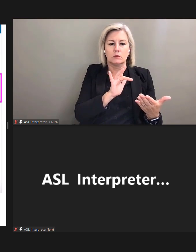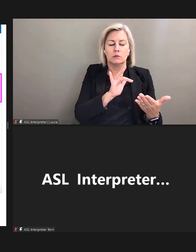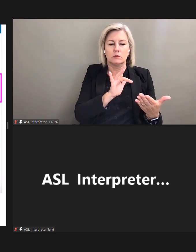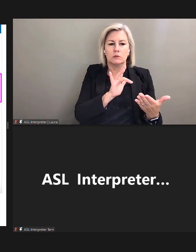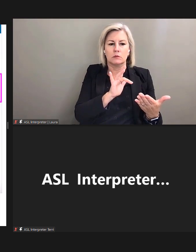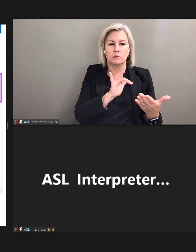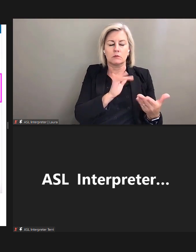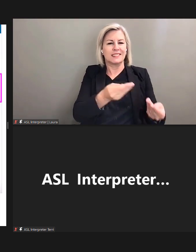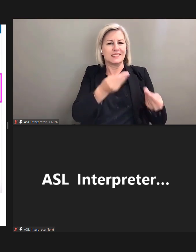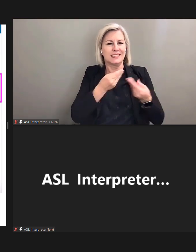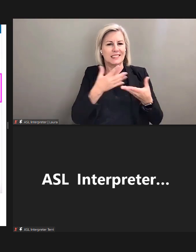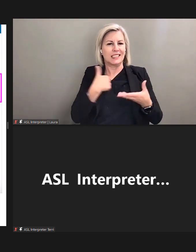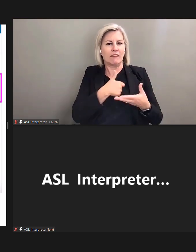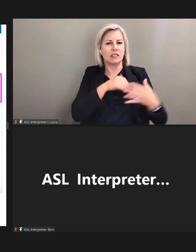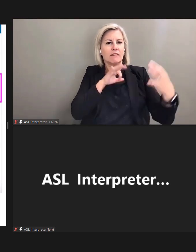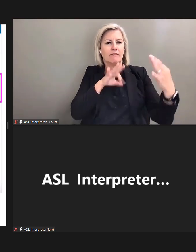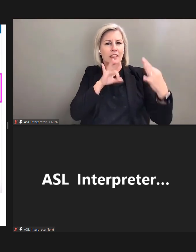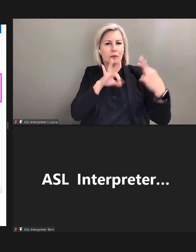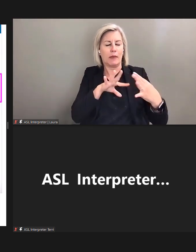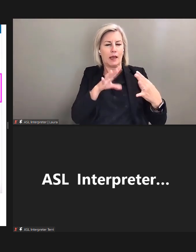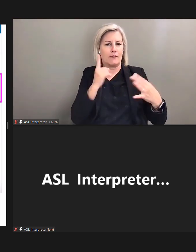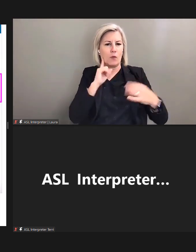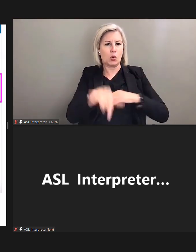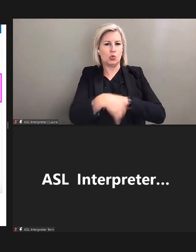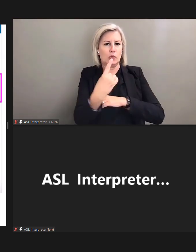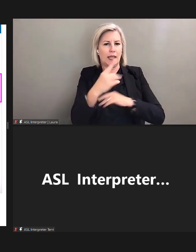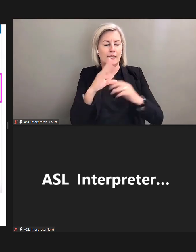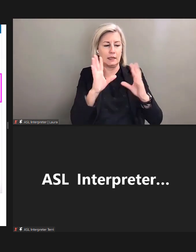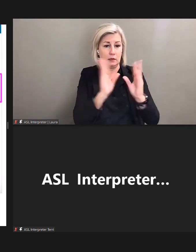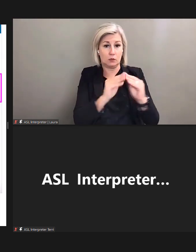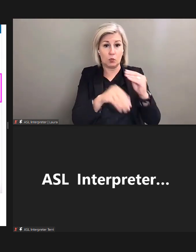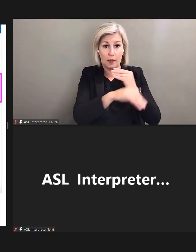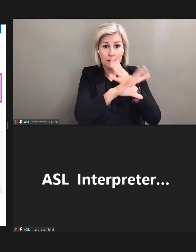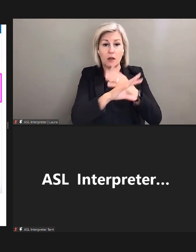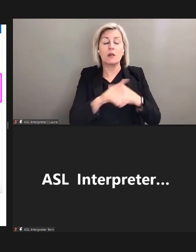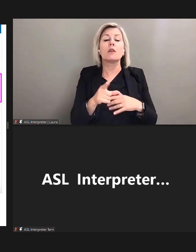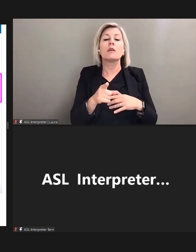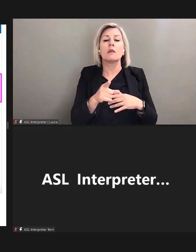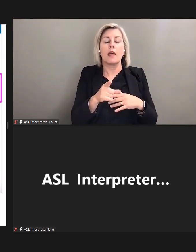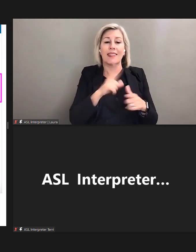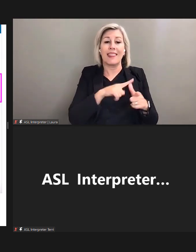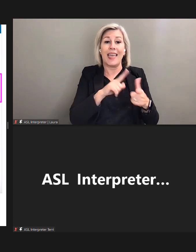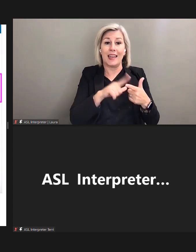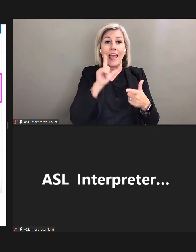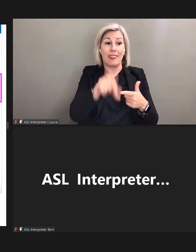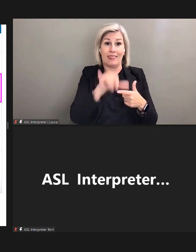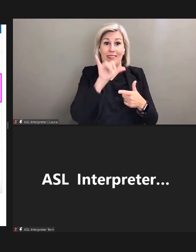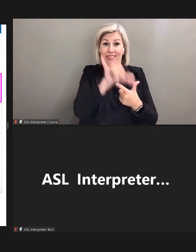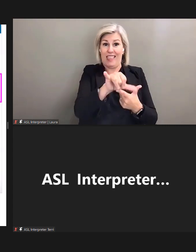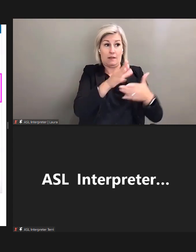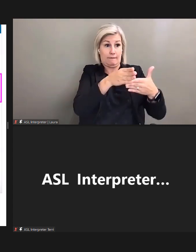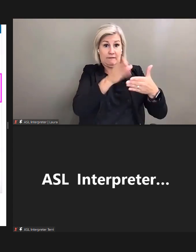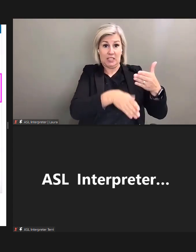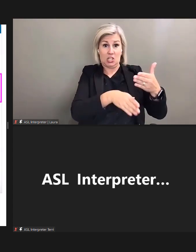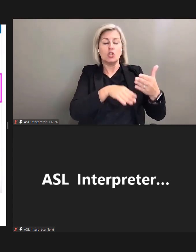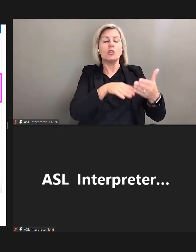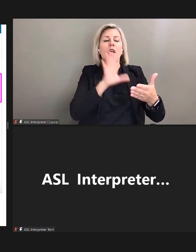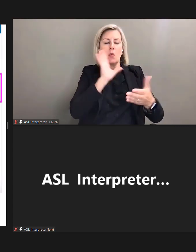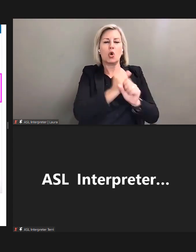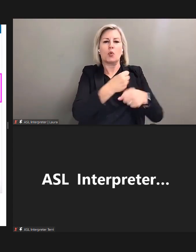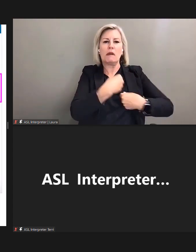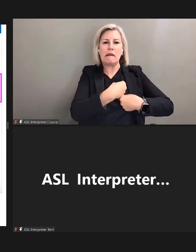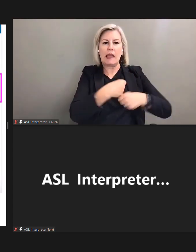quick feedback on today's webinar. And once you do that, it'll generate a certificate of attendance for